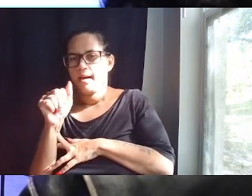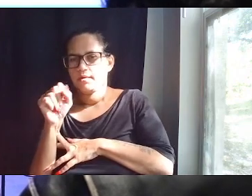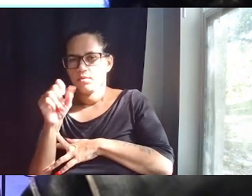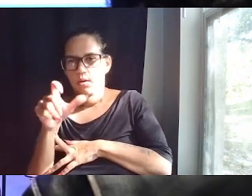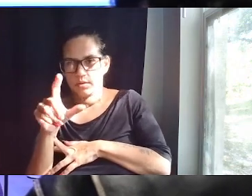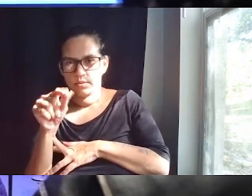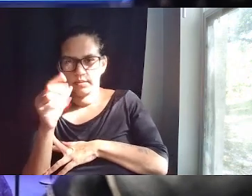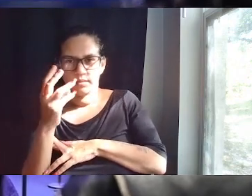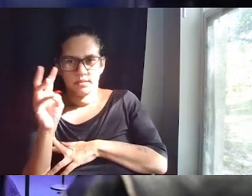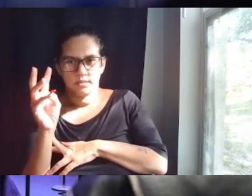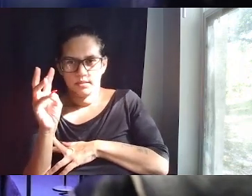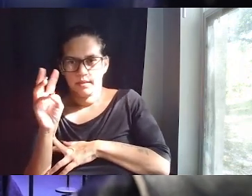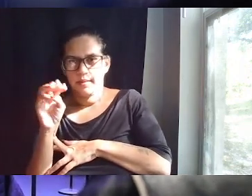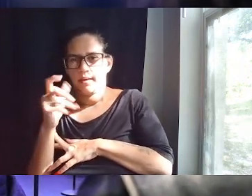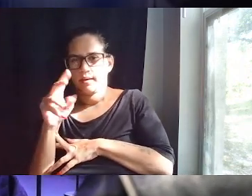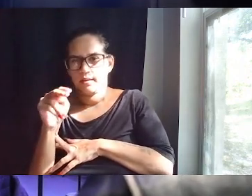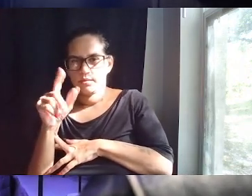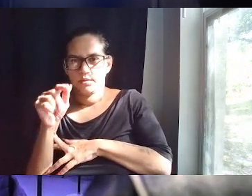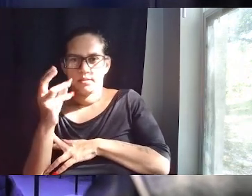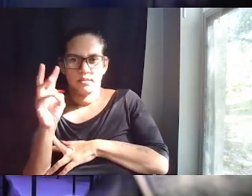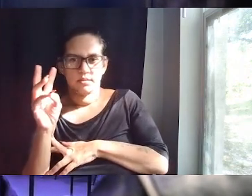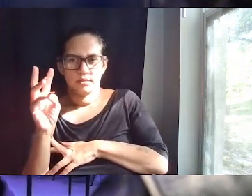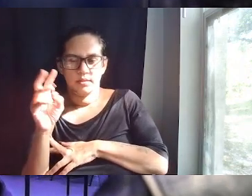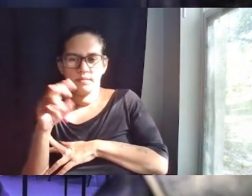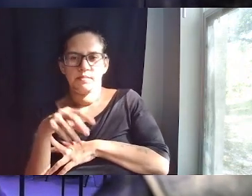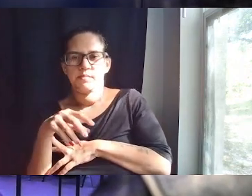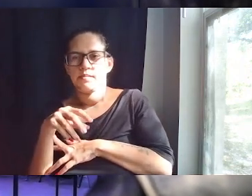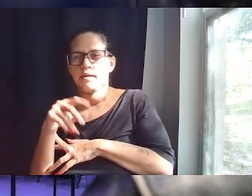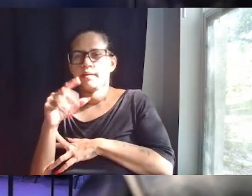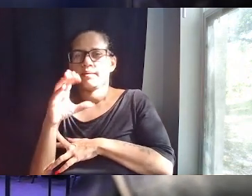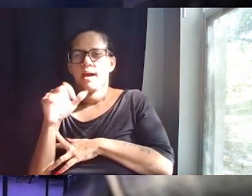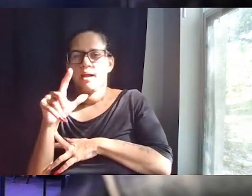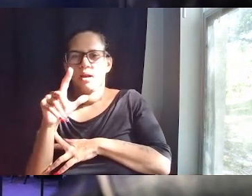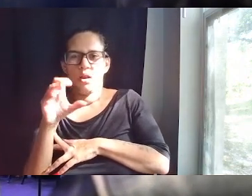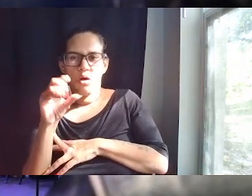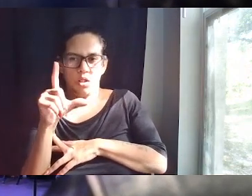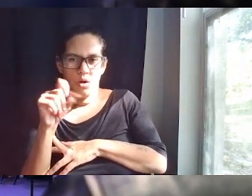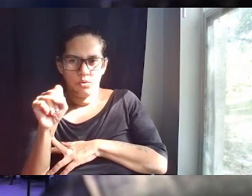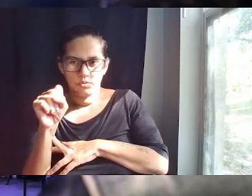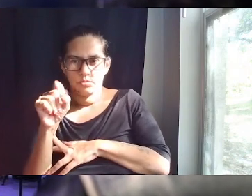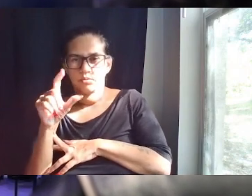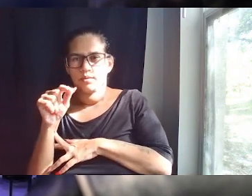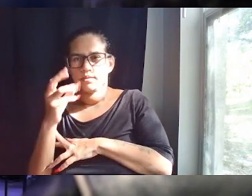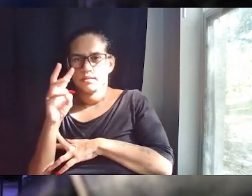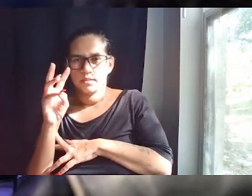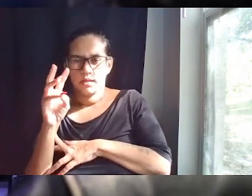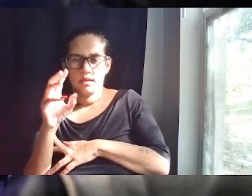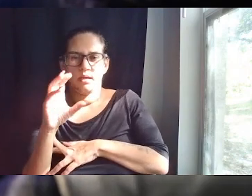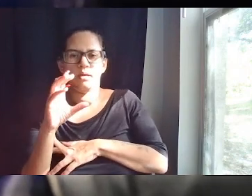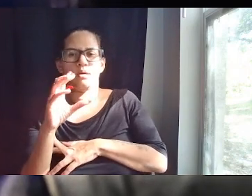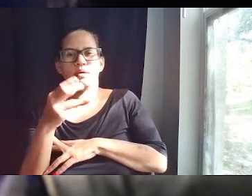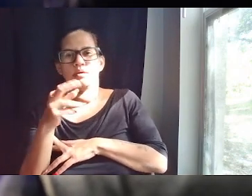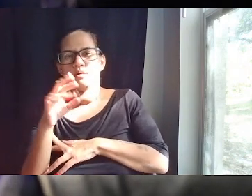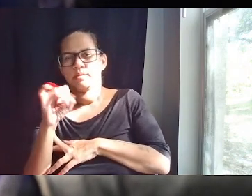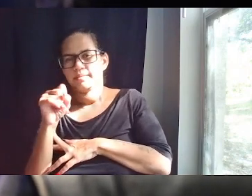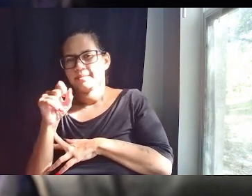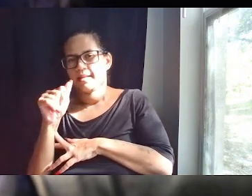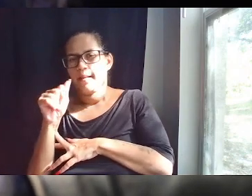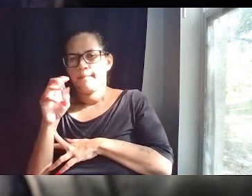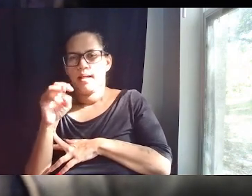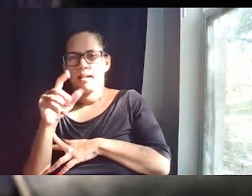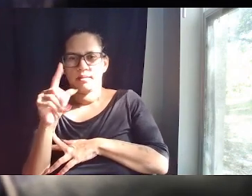Megan, 2016. Carlos, 2016. Cristia Milda, 2016.